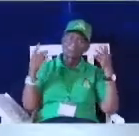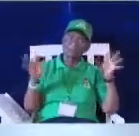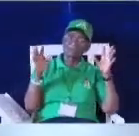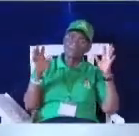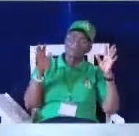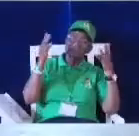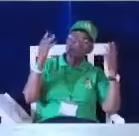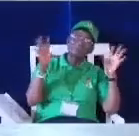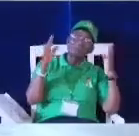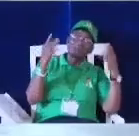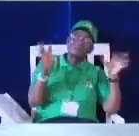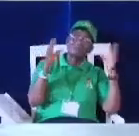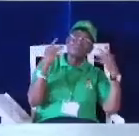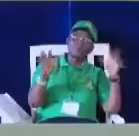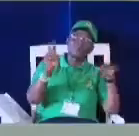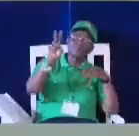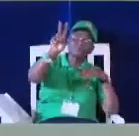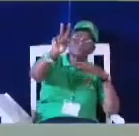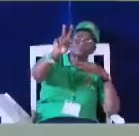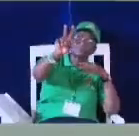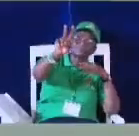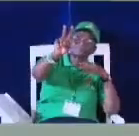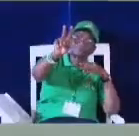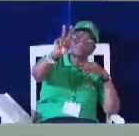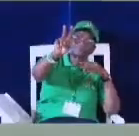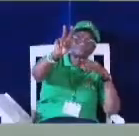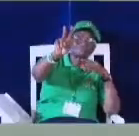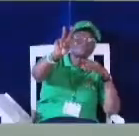fast. Two.